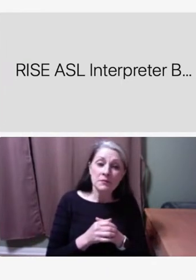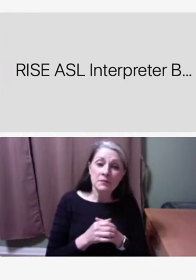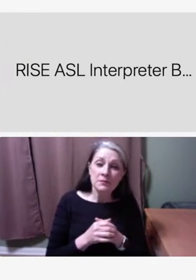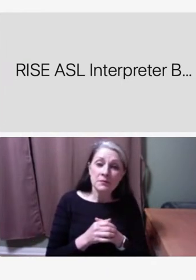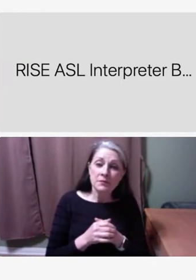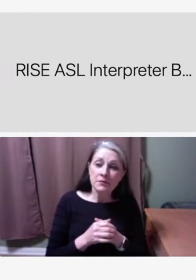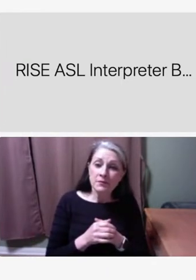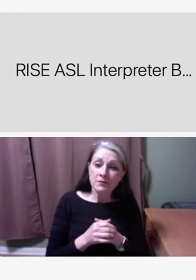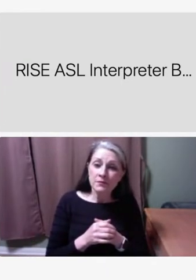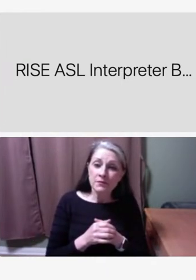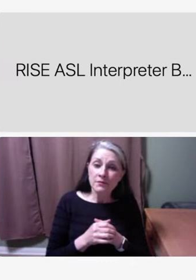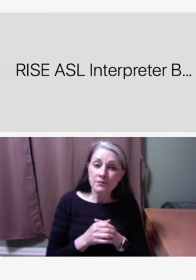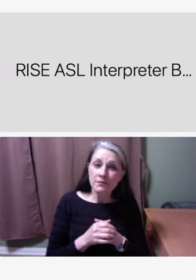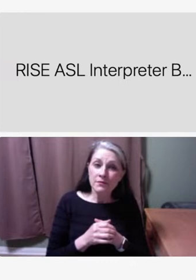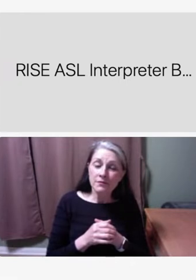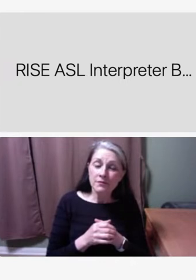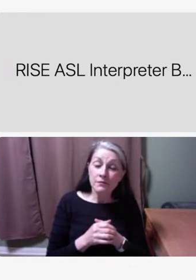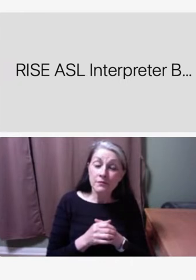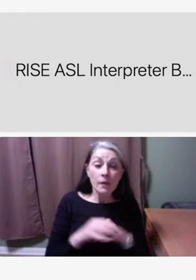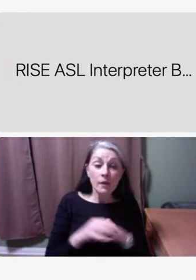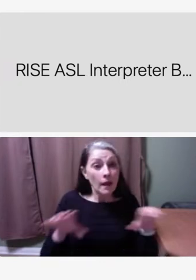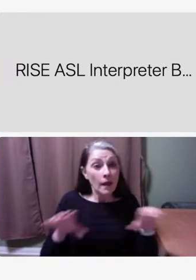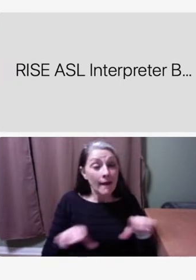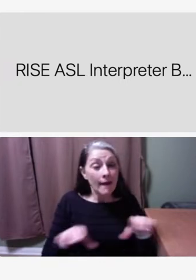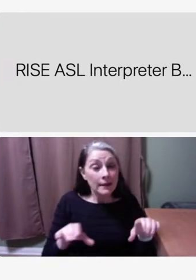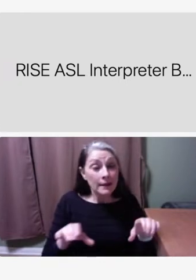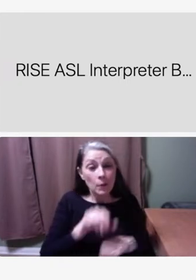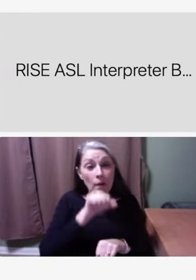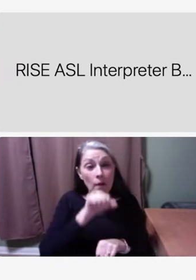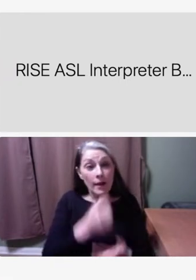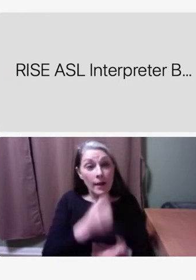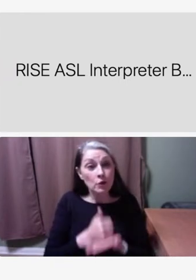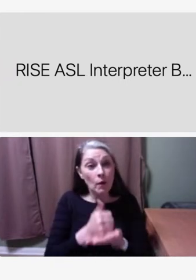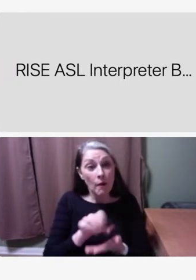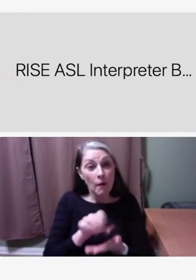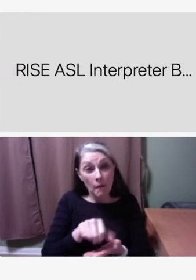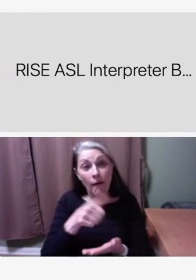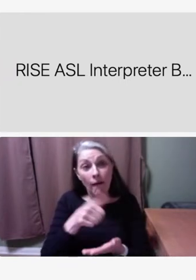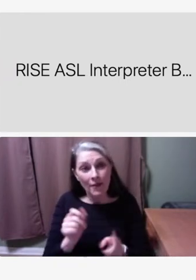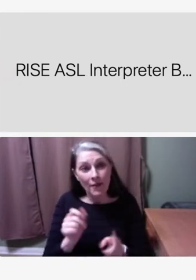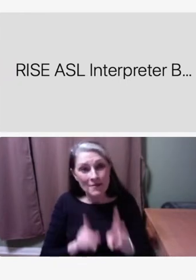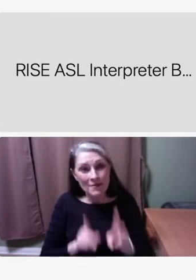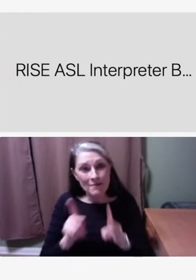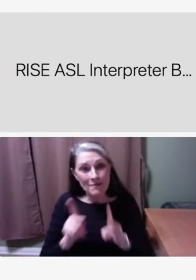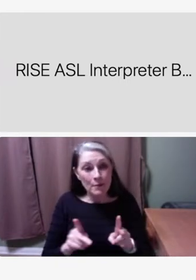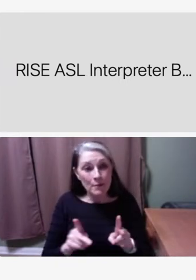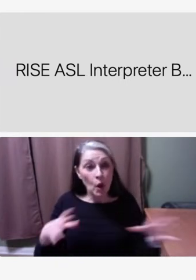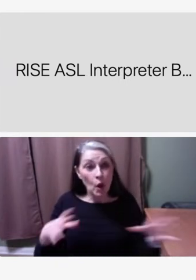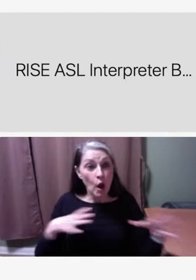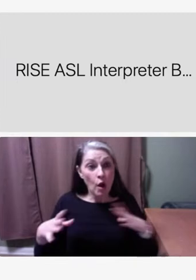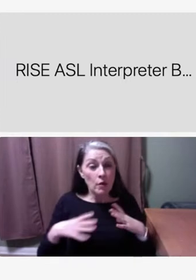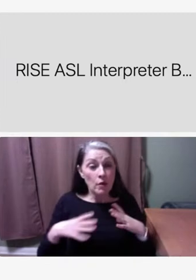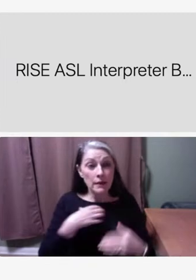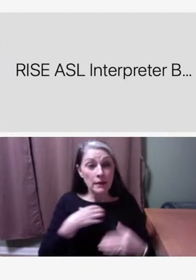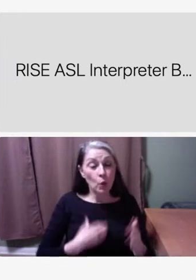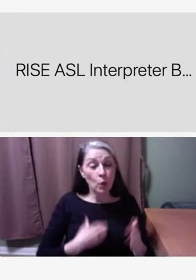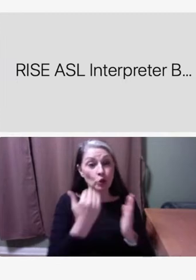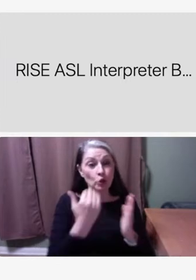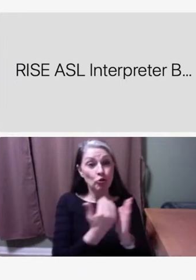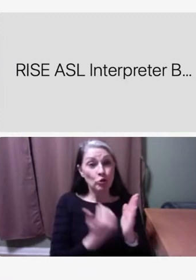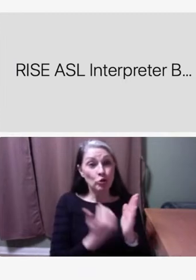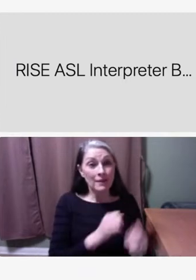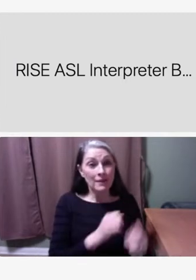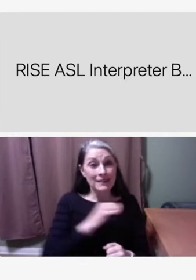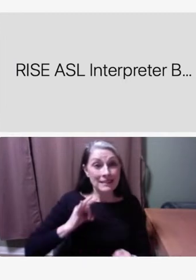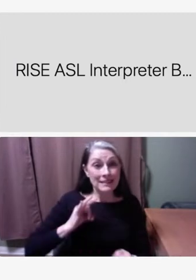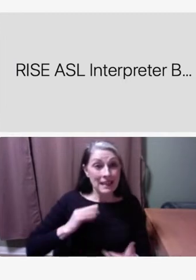Among the activities, we also love helping others. We did a holiday wish list where staff purchased us things that